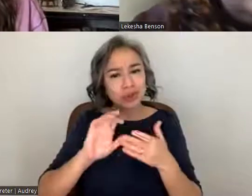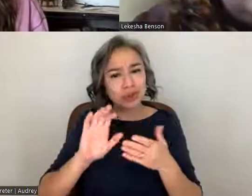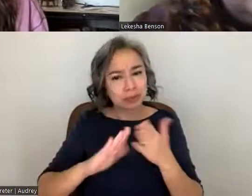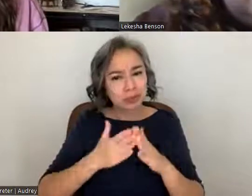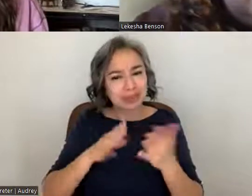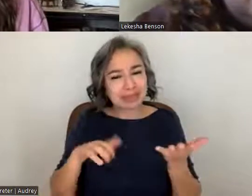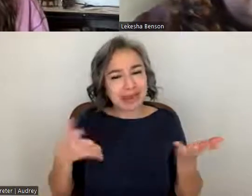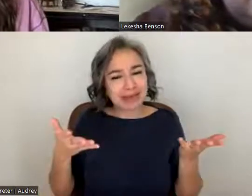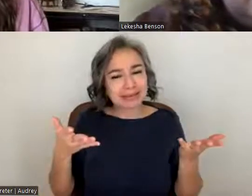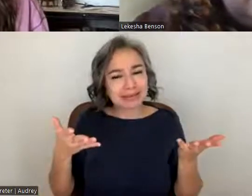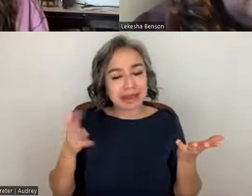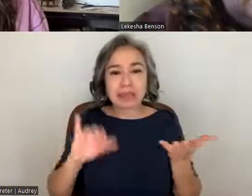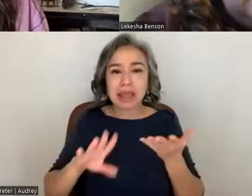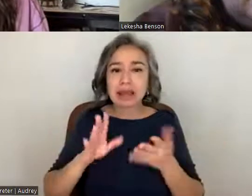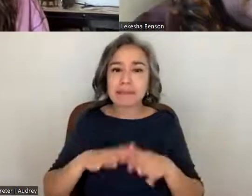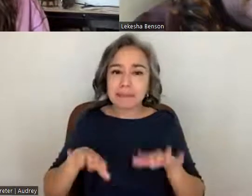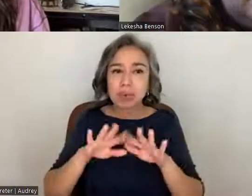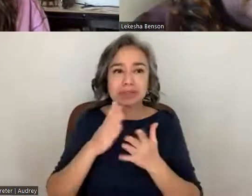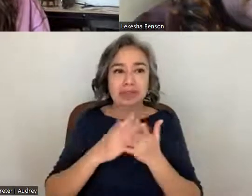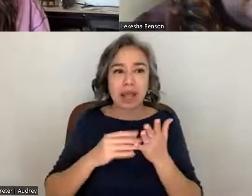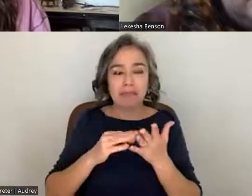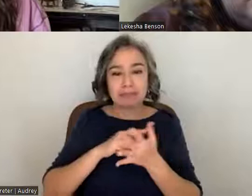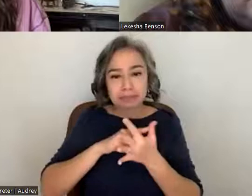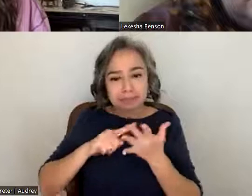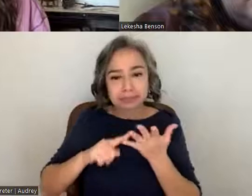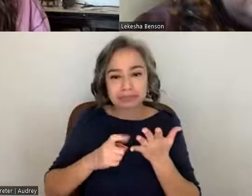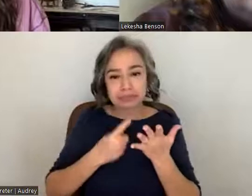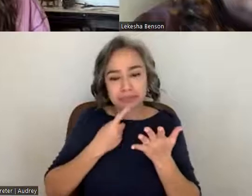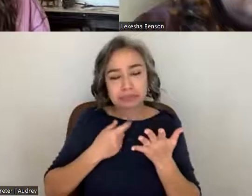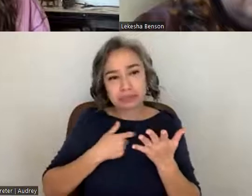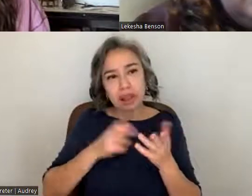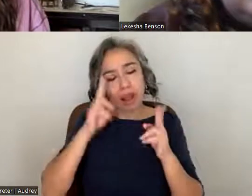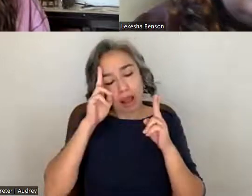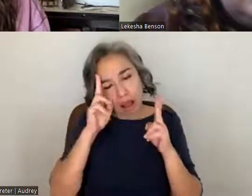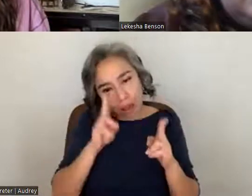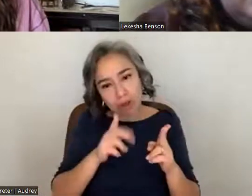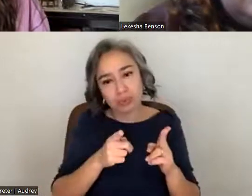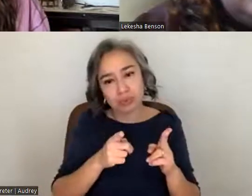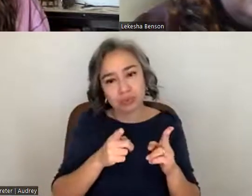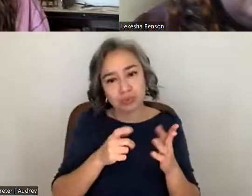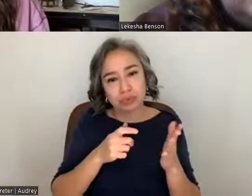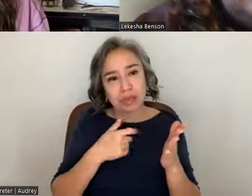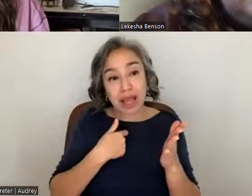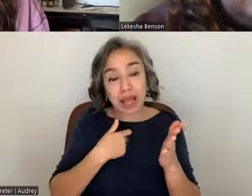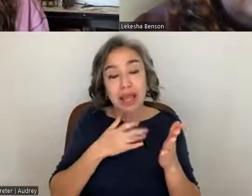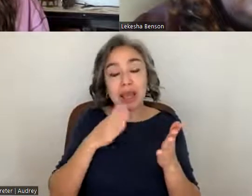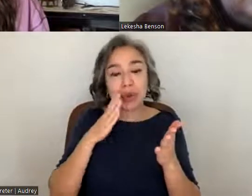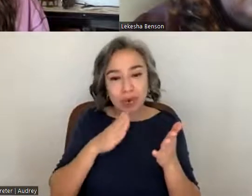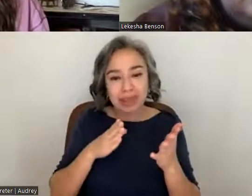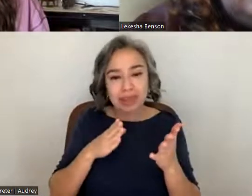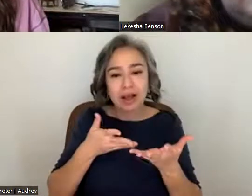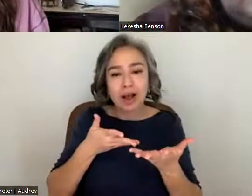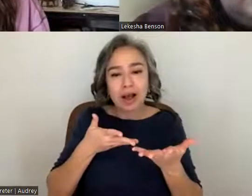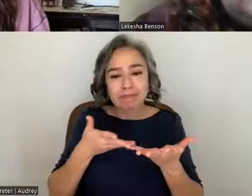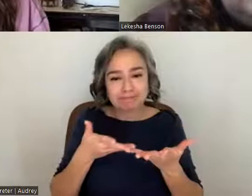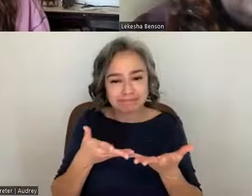types of important components that say, I honor you and I am actually going to spend time, and not